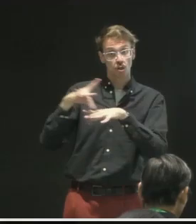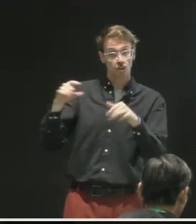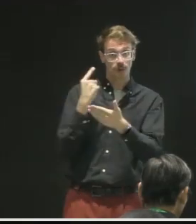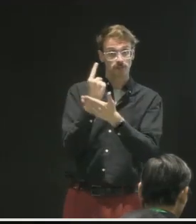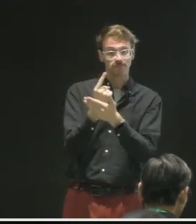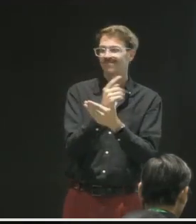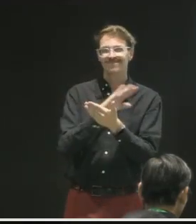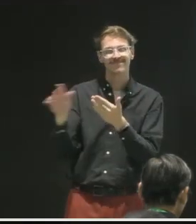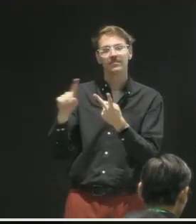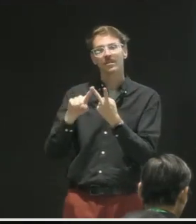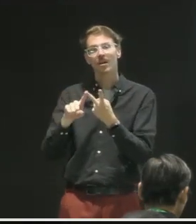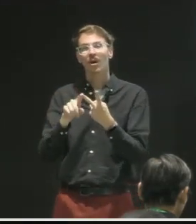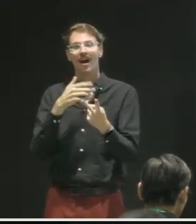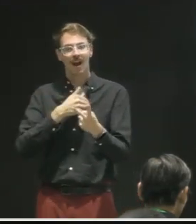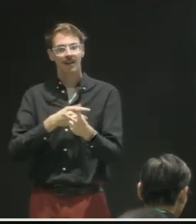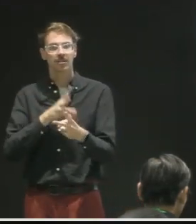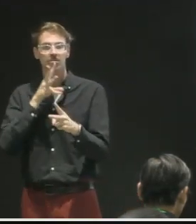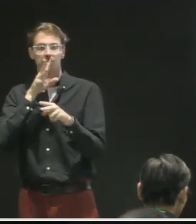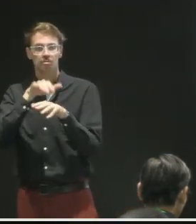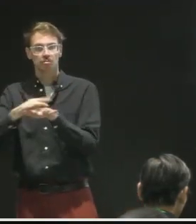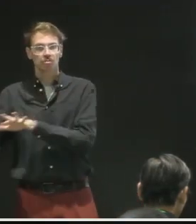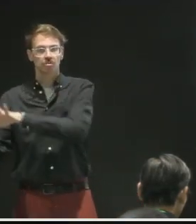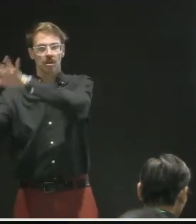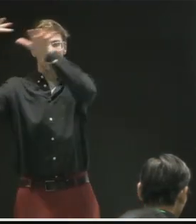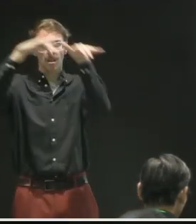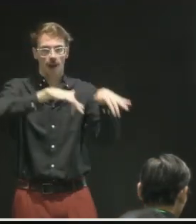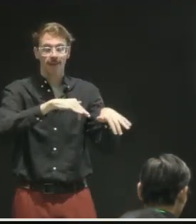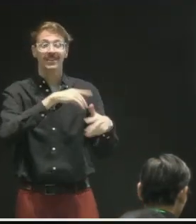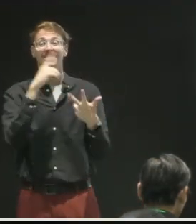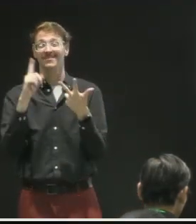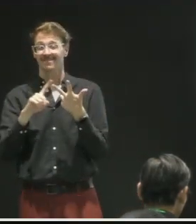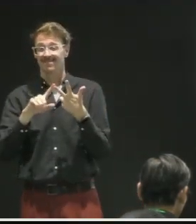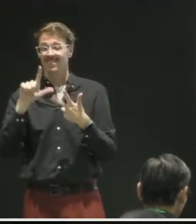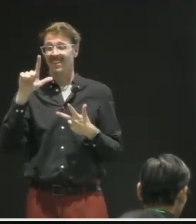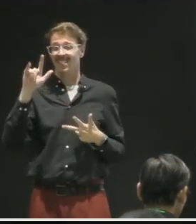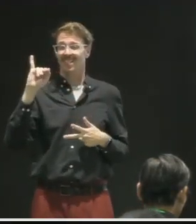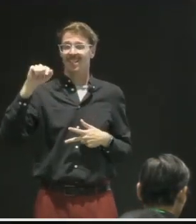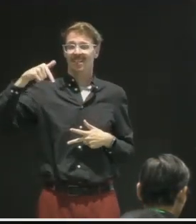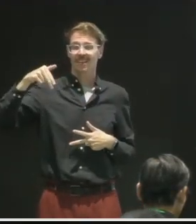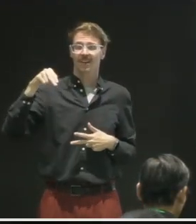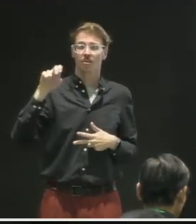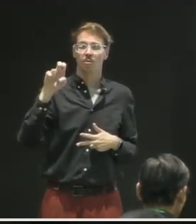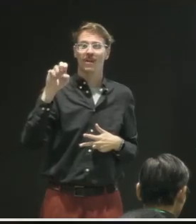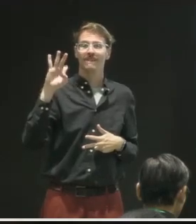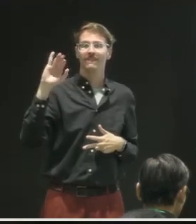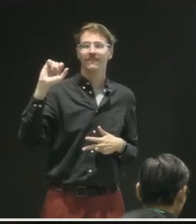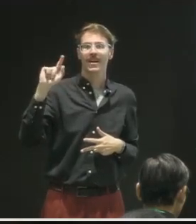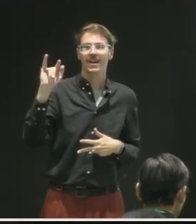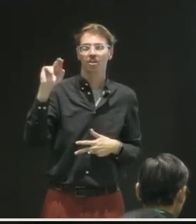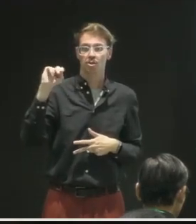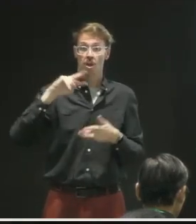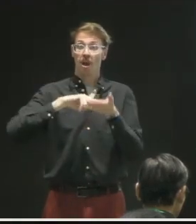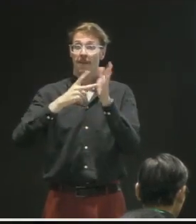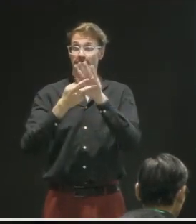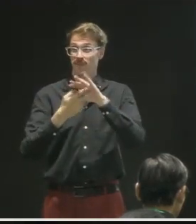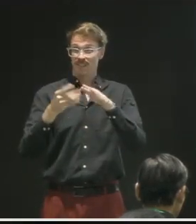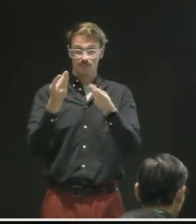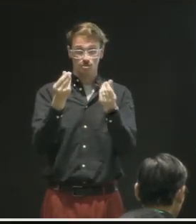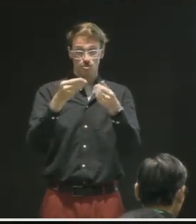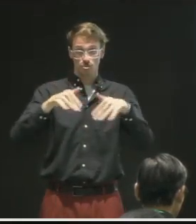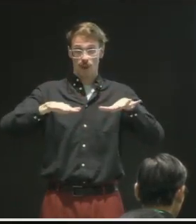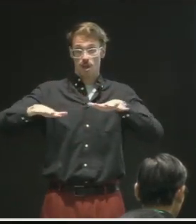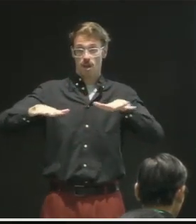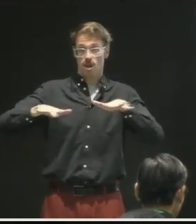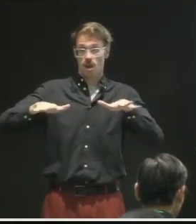with the liquefaction. Liquefaction is such a land that sank the